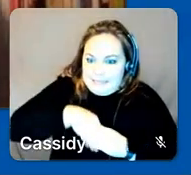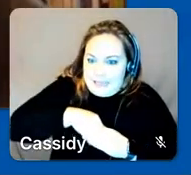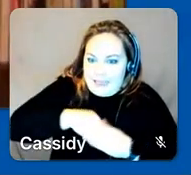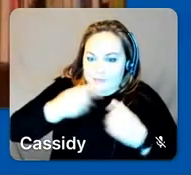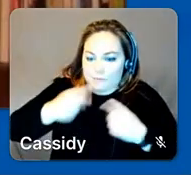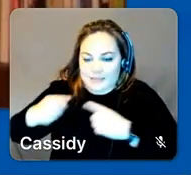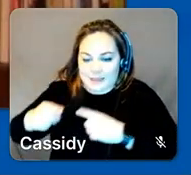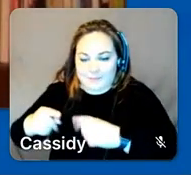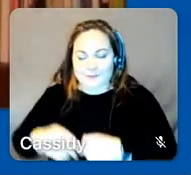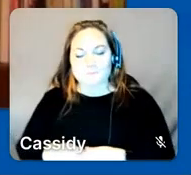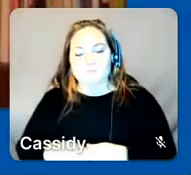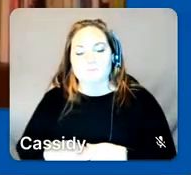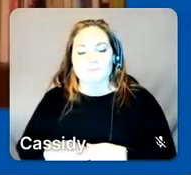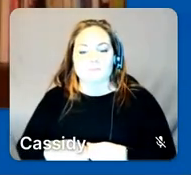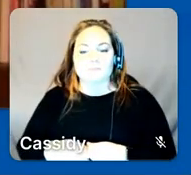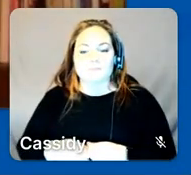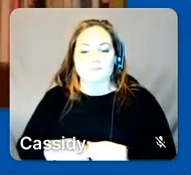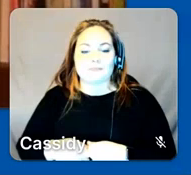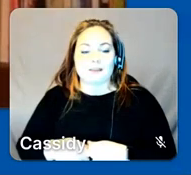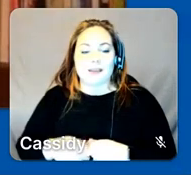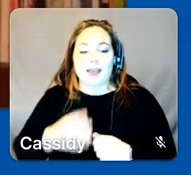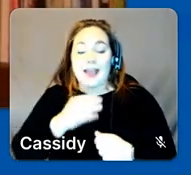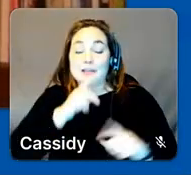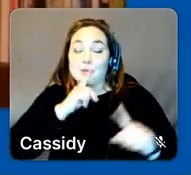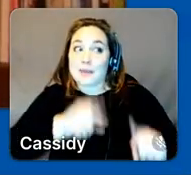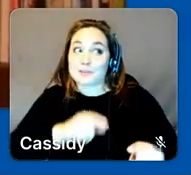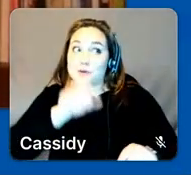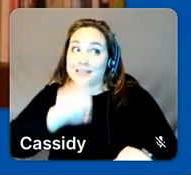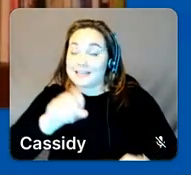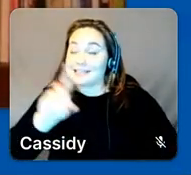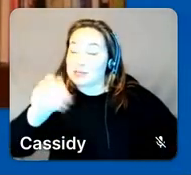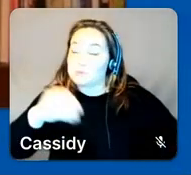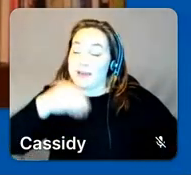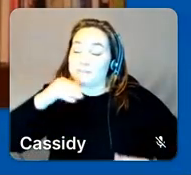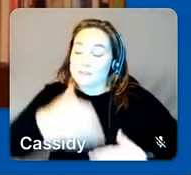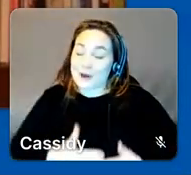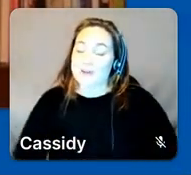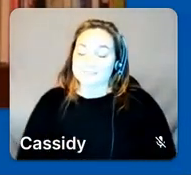just to get ahead of the question, yes, I have a daughter.